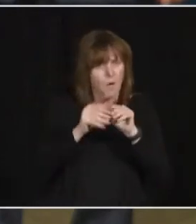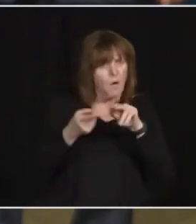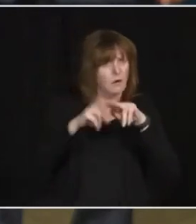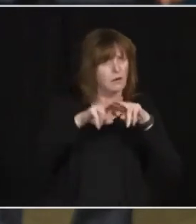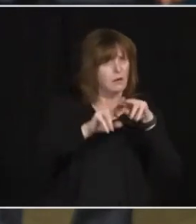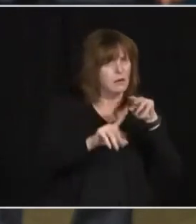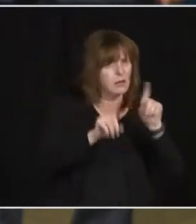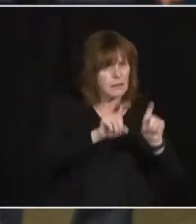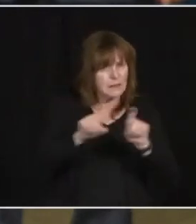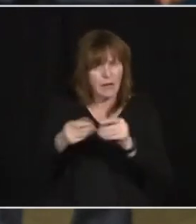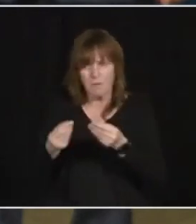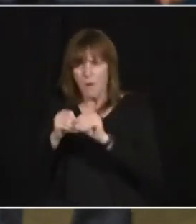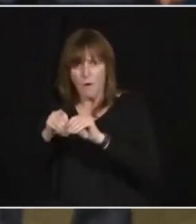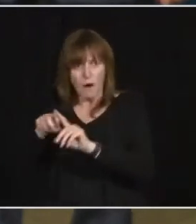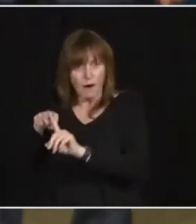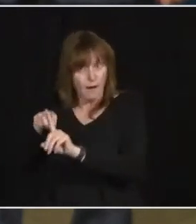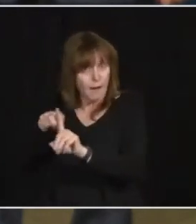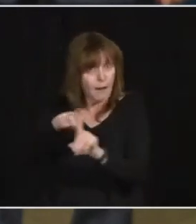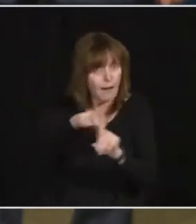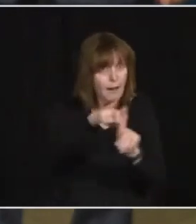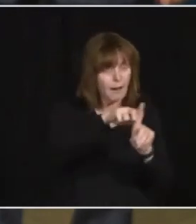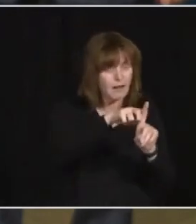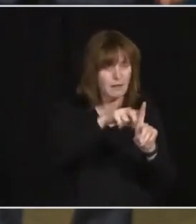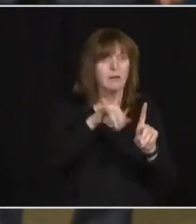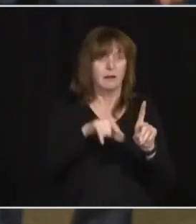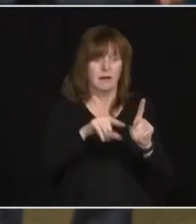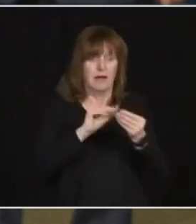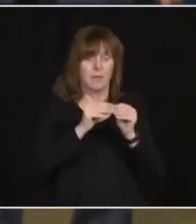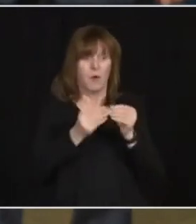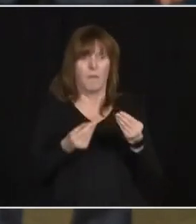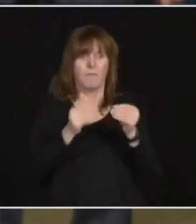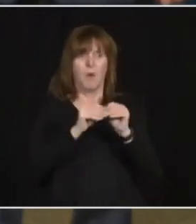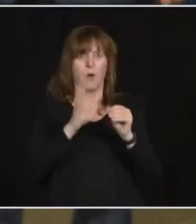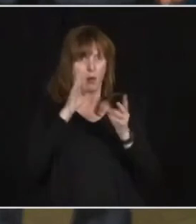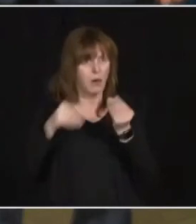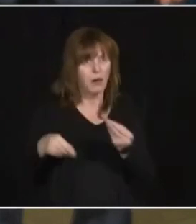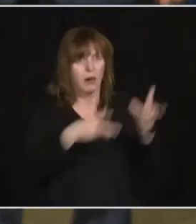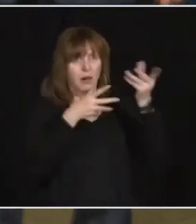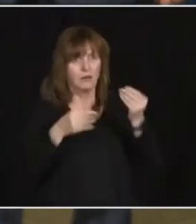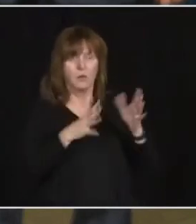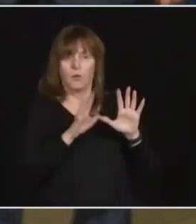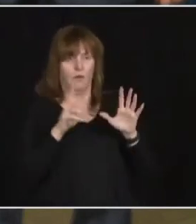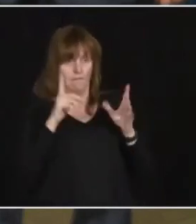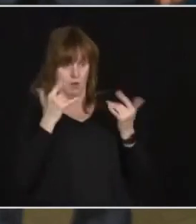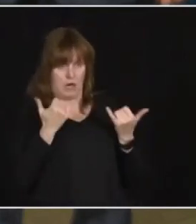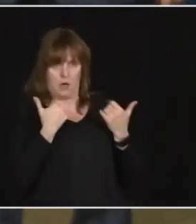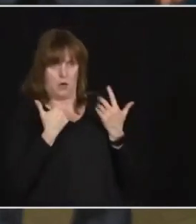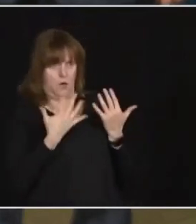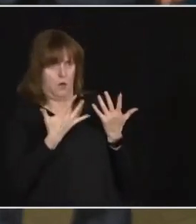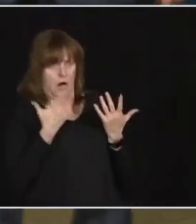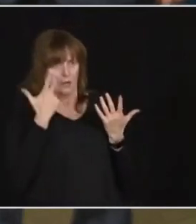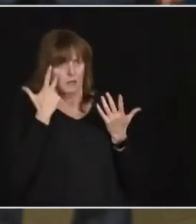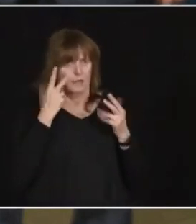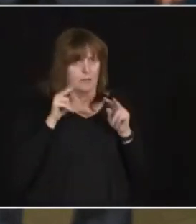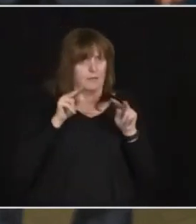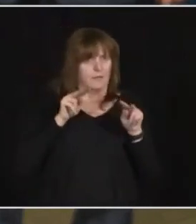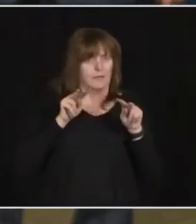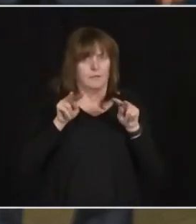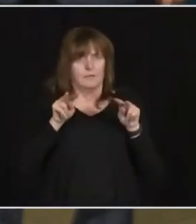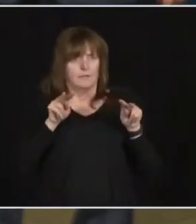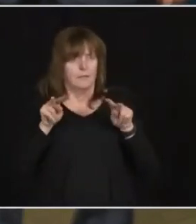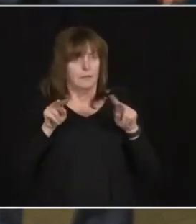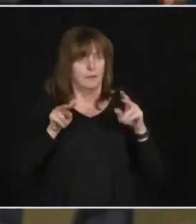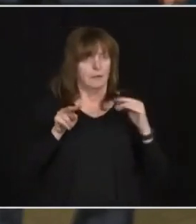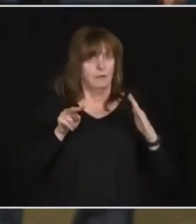of cases. So I think we're just in a holding pattern right now, waiting to see which way this will go.